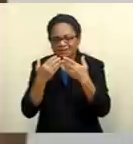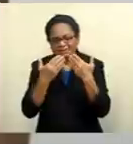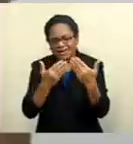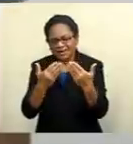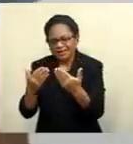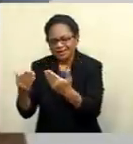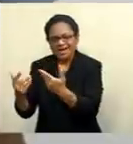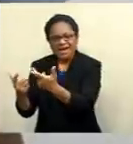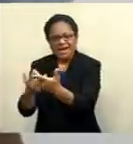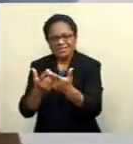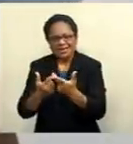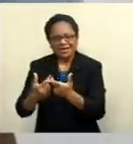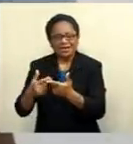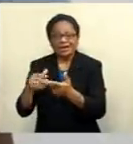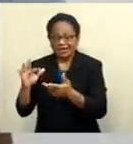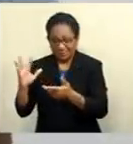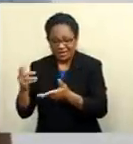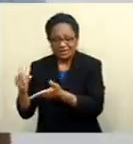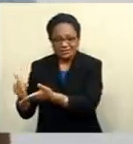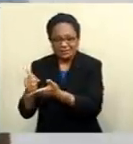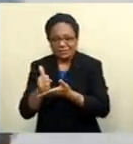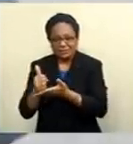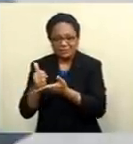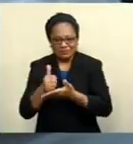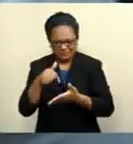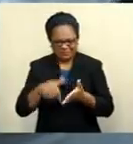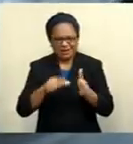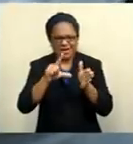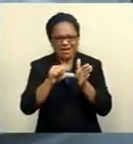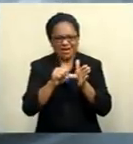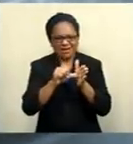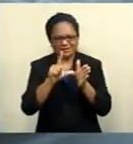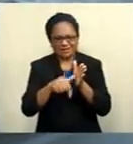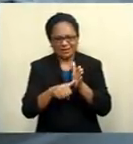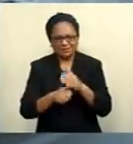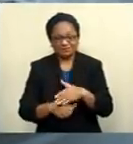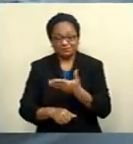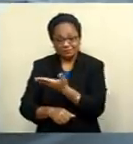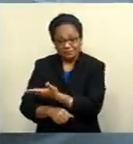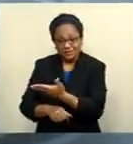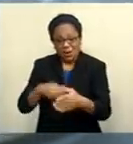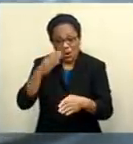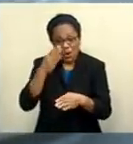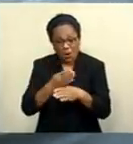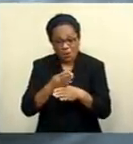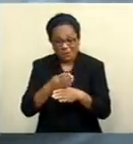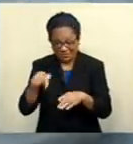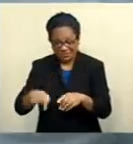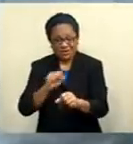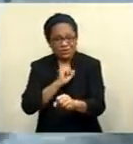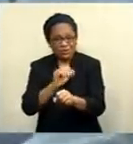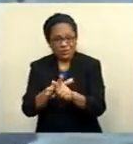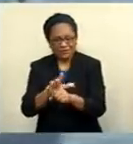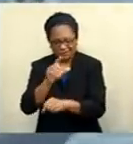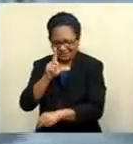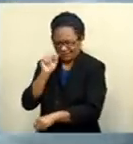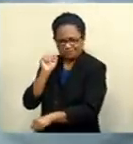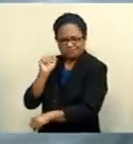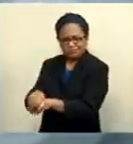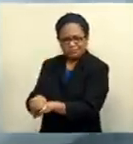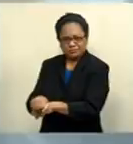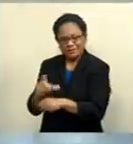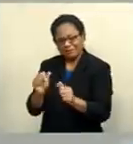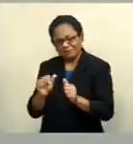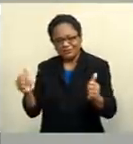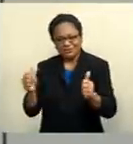stakeholders who are assisting during these trying times. Tokede can only hope that the war against COVID-19 is over soon and